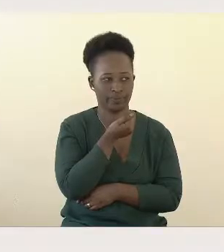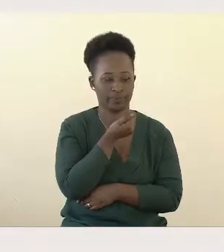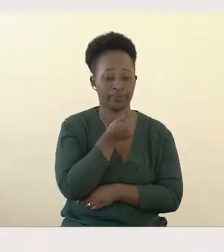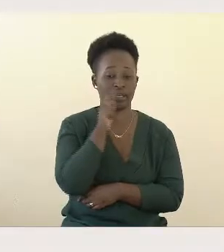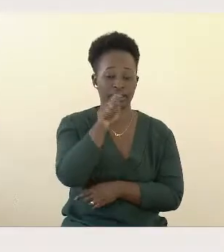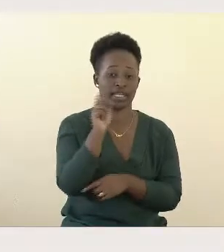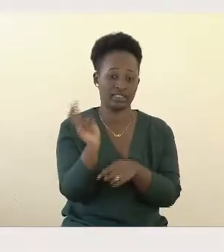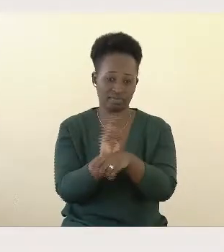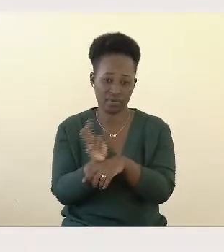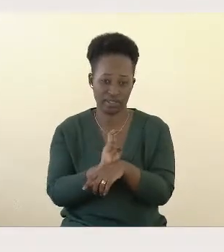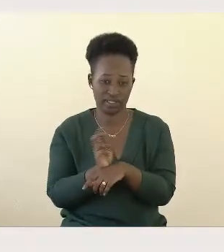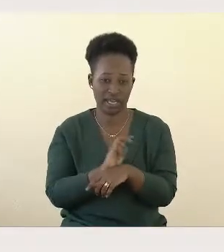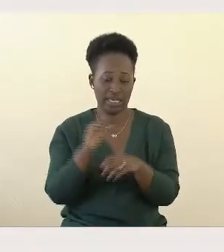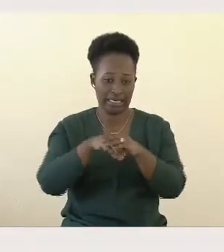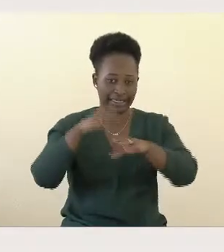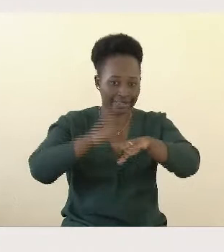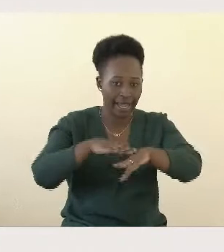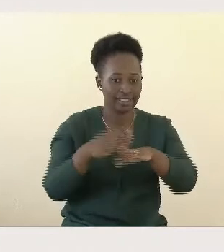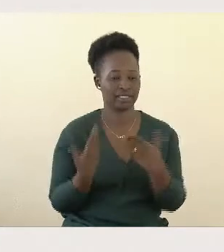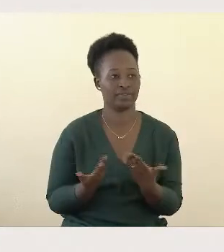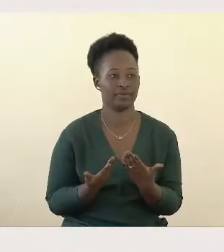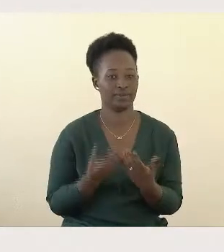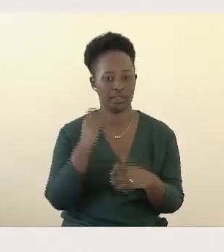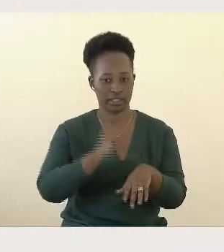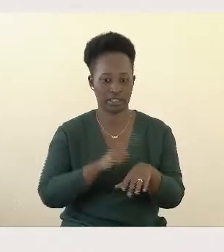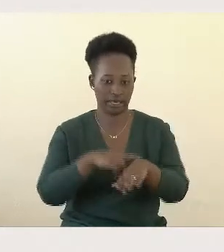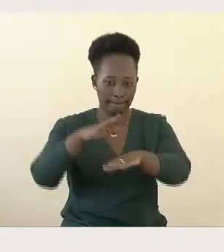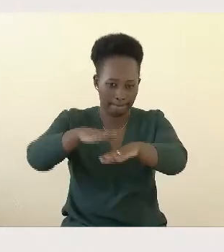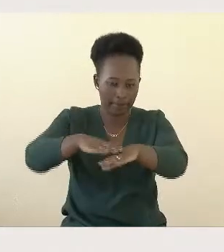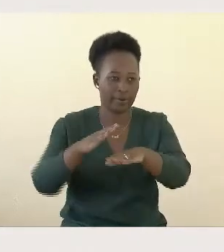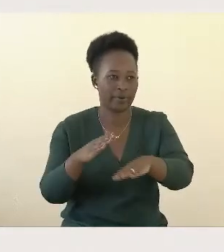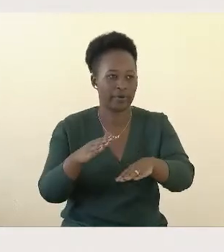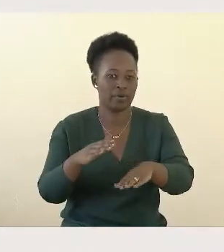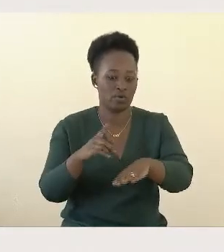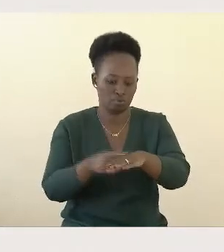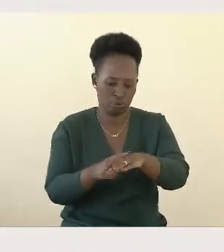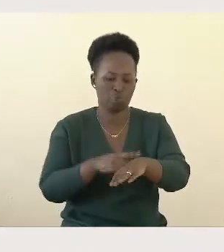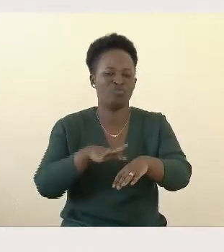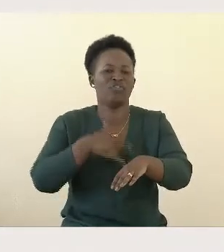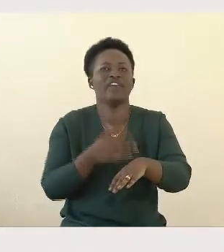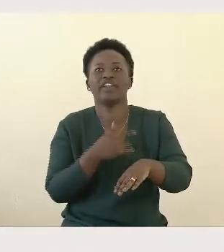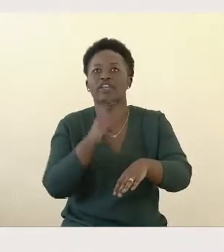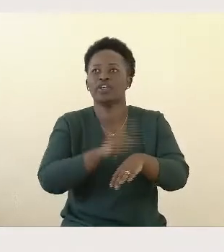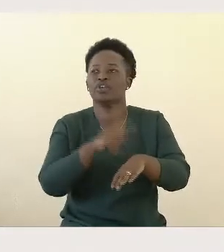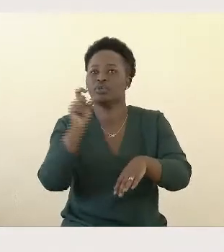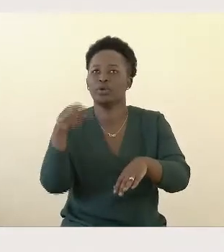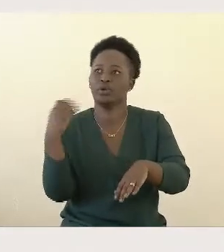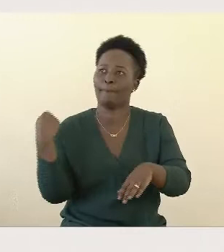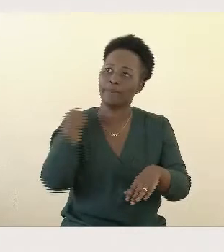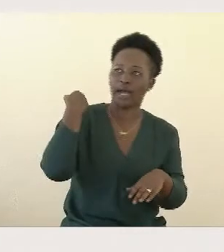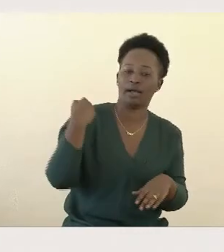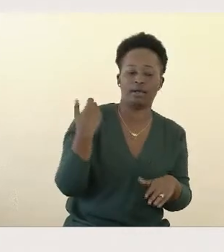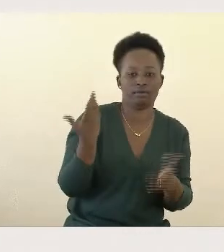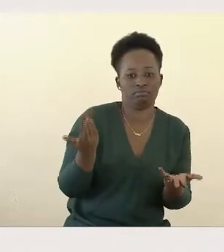The monitor in terms of the touch. When you touch something, the skin feels the touch. When someone pinches you,